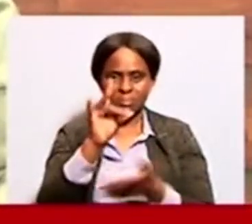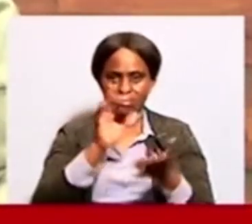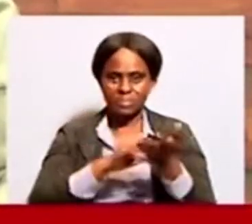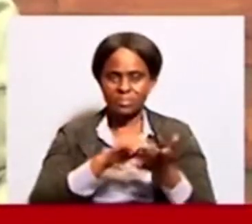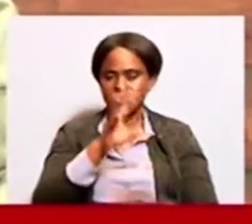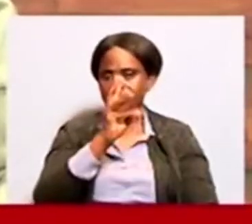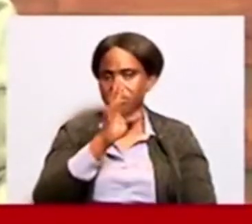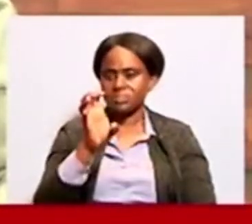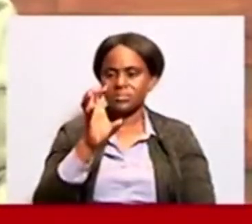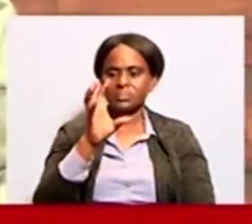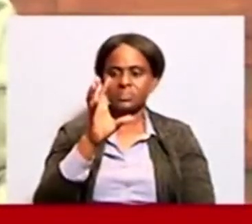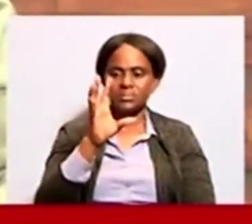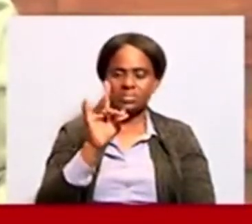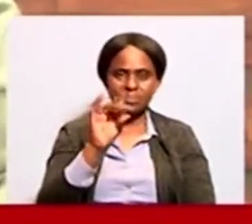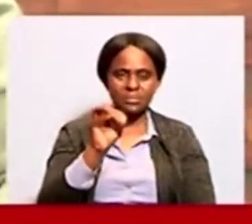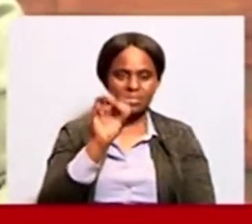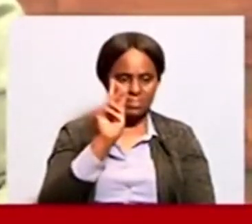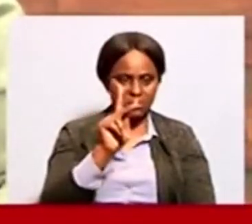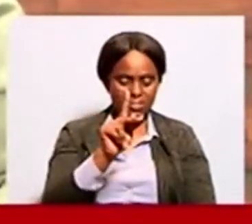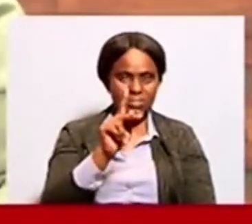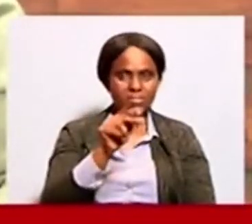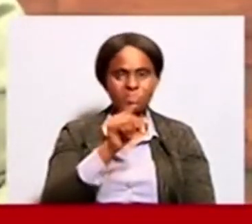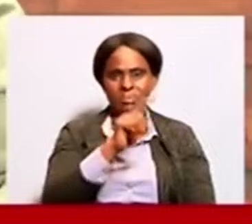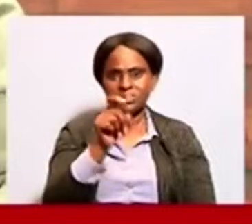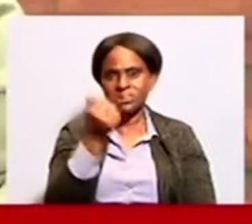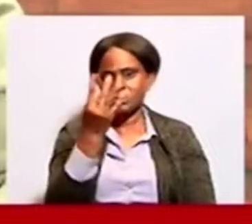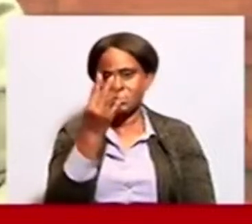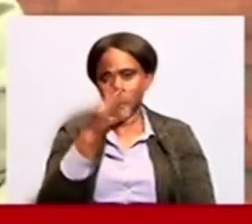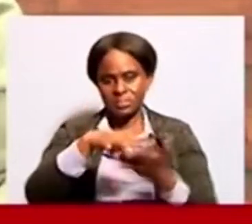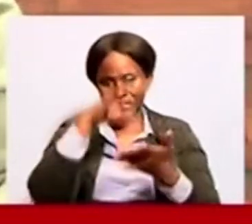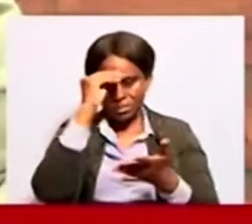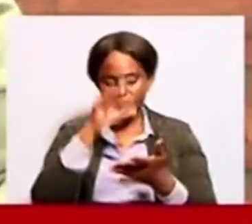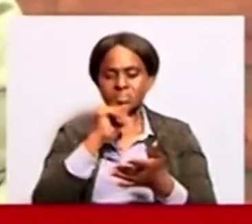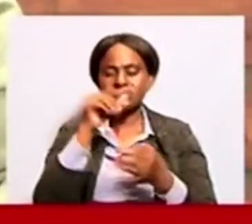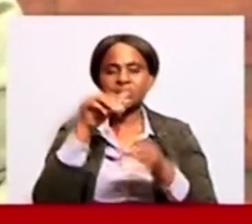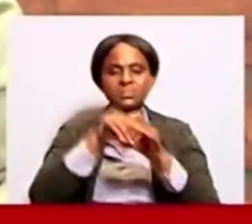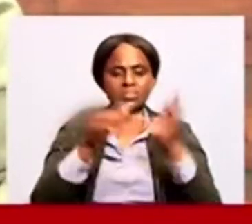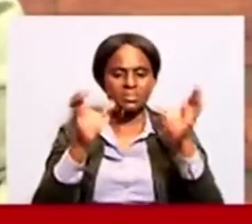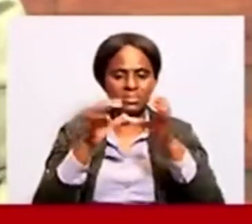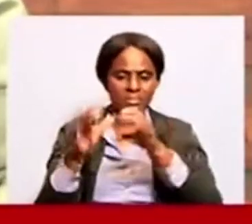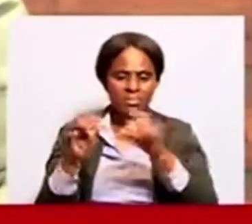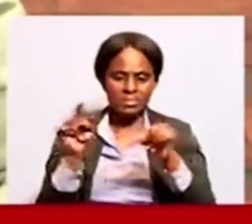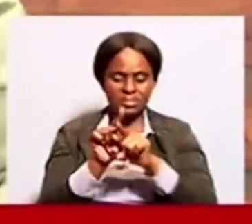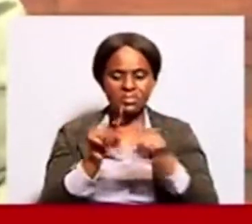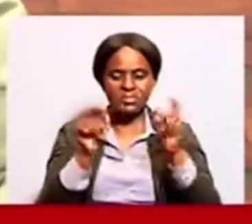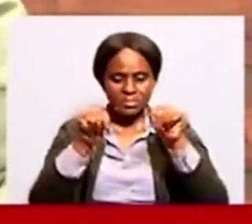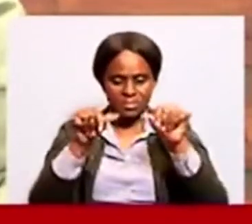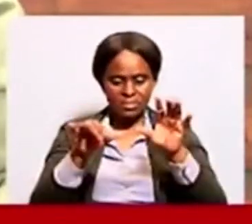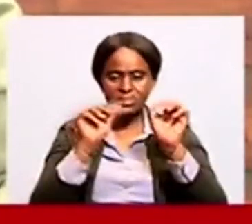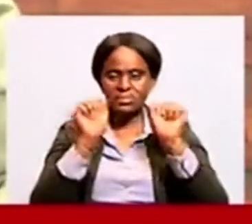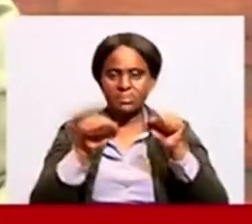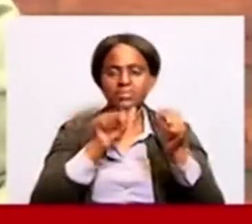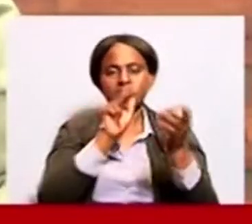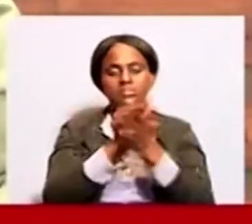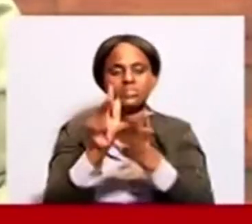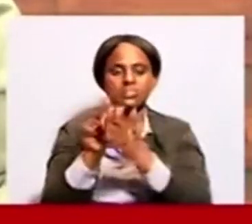468,608 kwacha for 114 learners that were not in class. Even auditor also was able to approve that and it